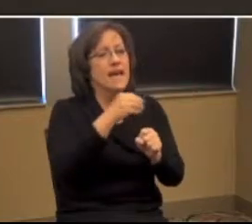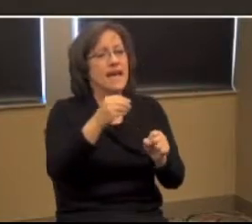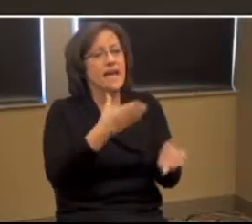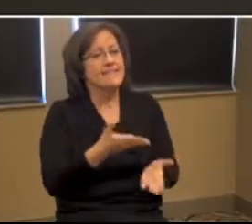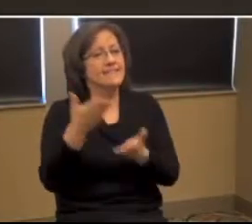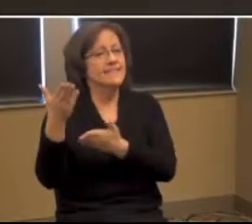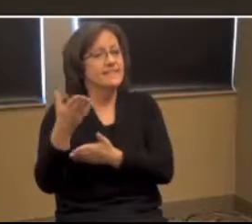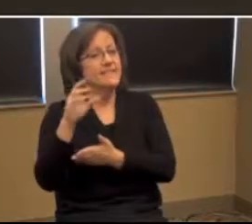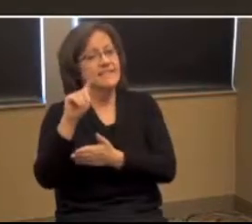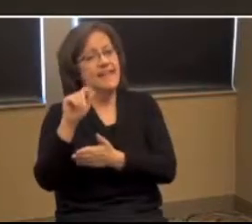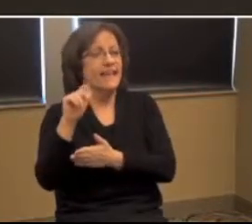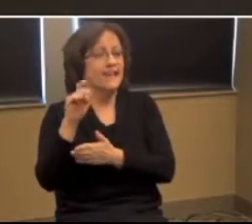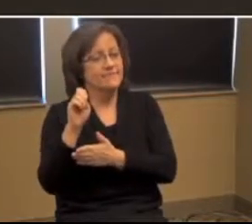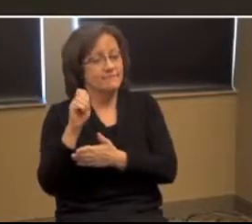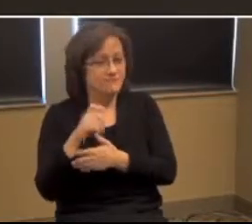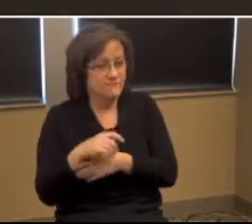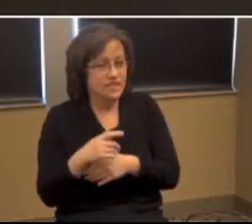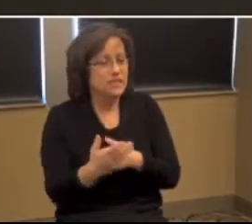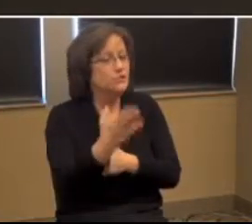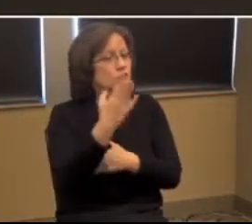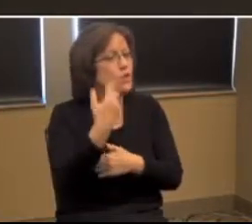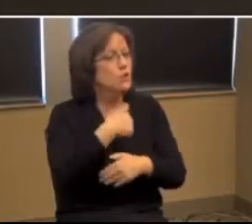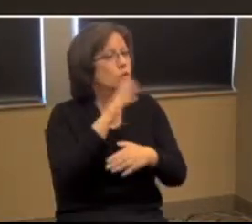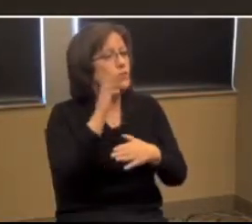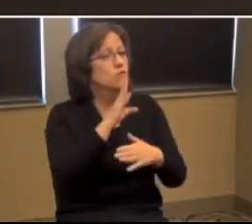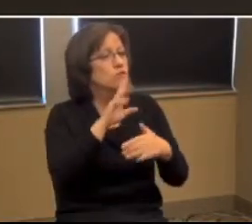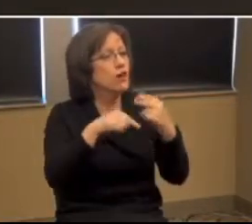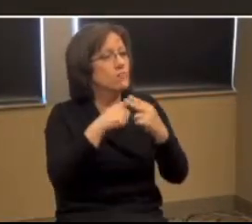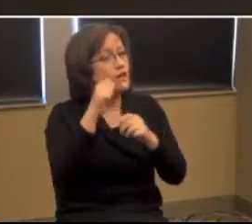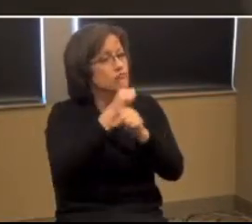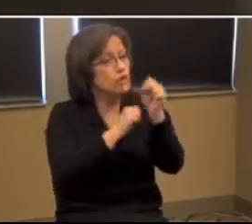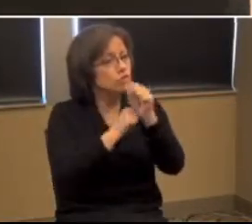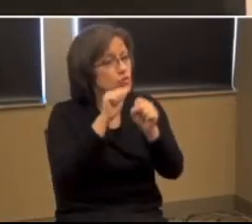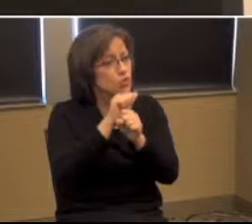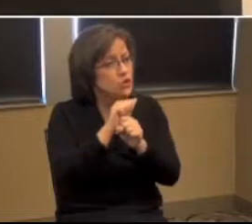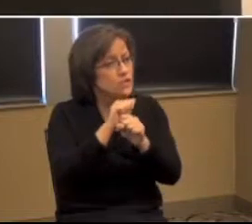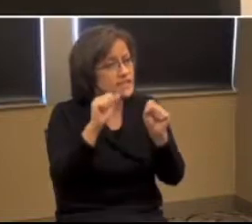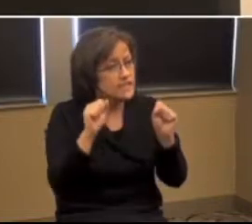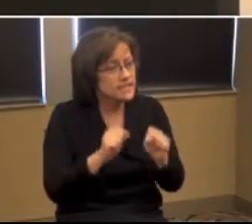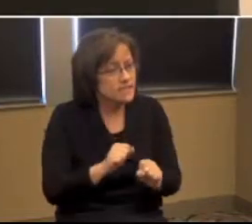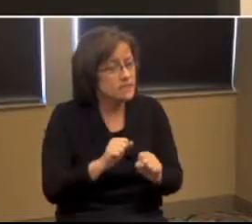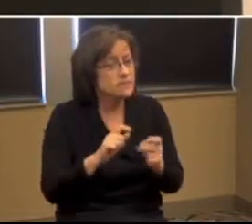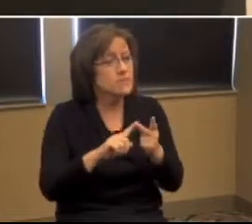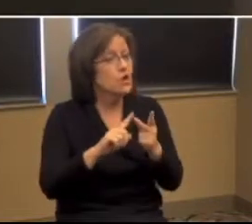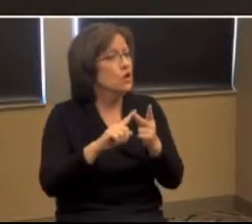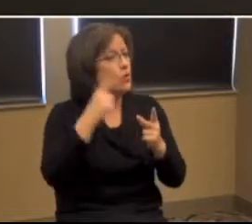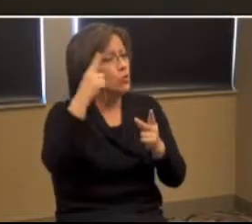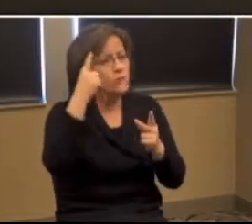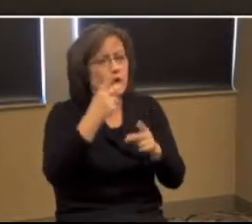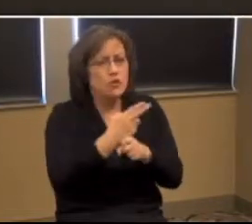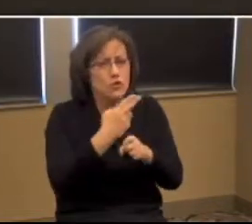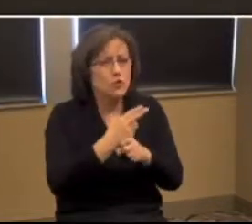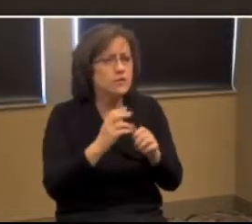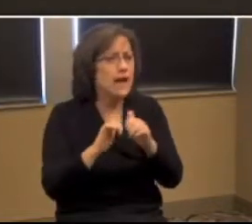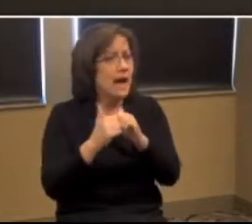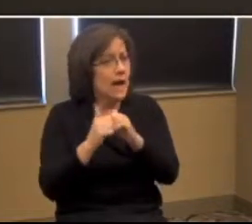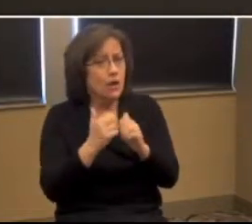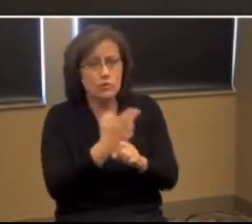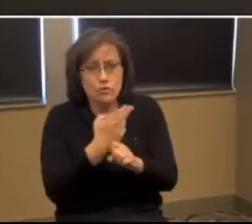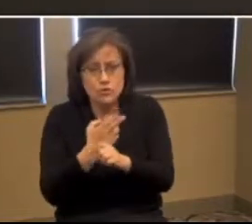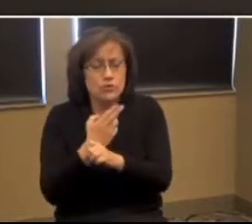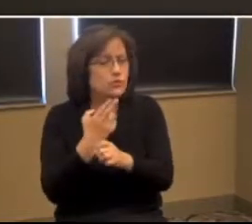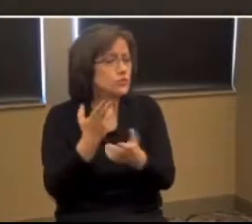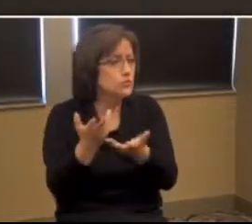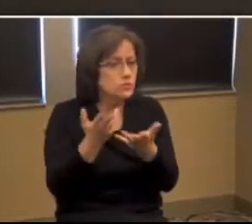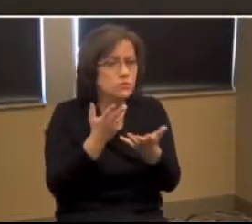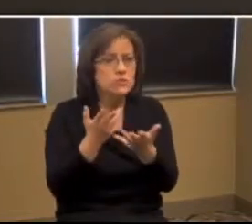talking about structured work systems, what they're used for, how you can use them with your students, how they may